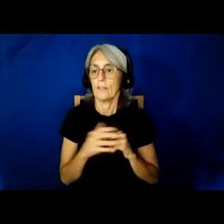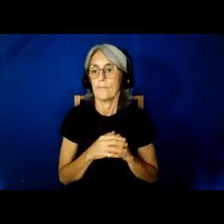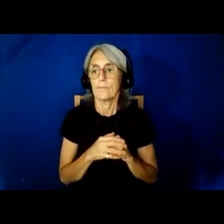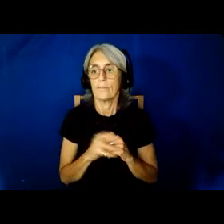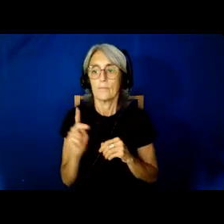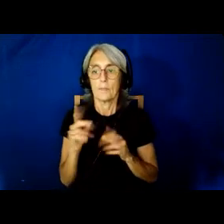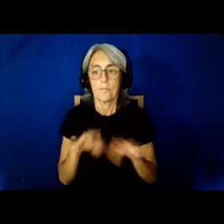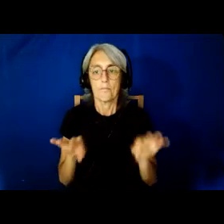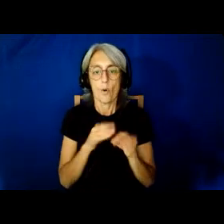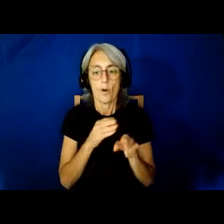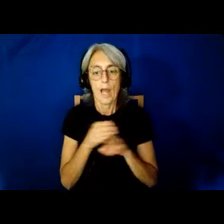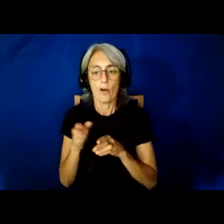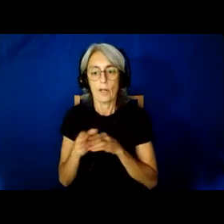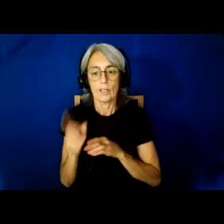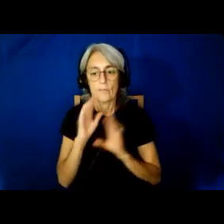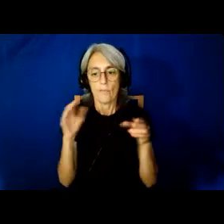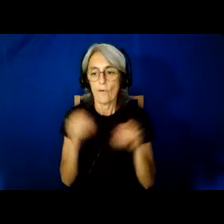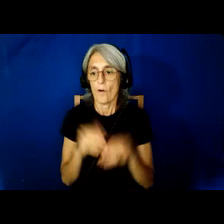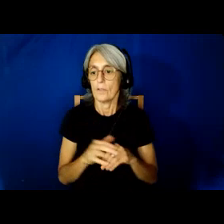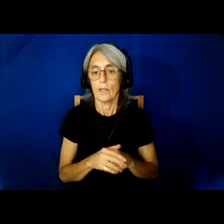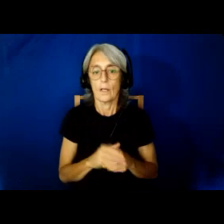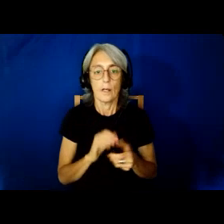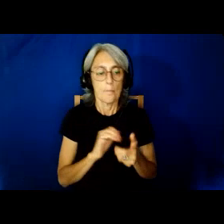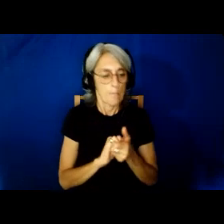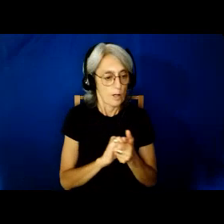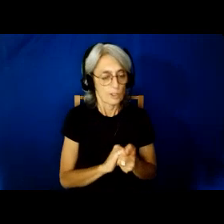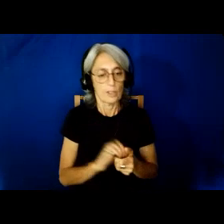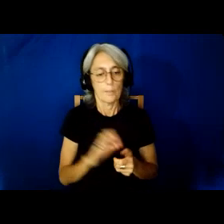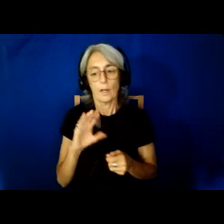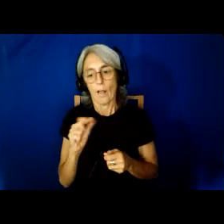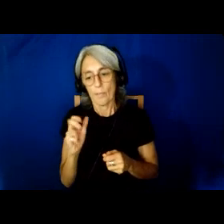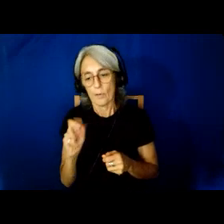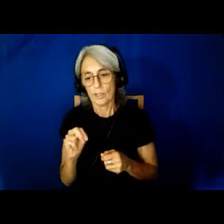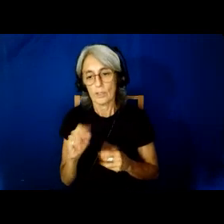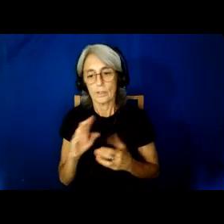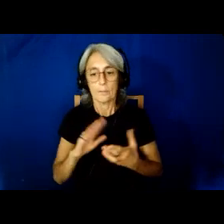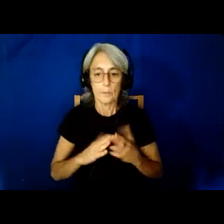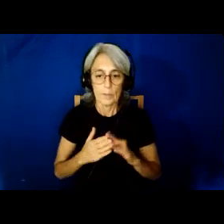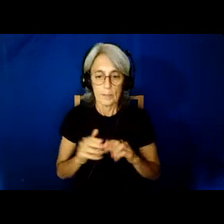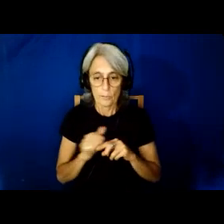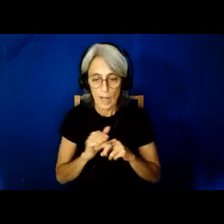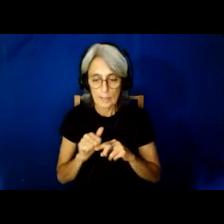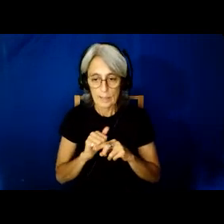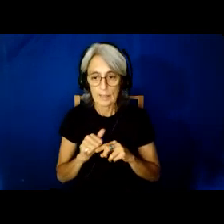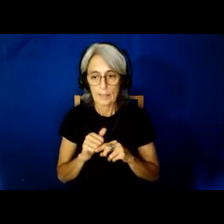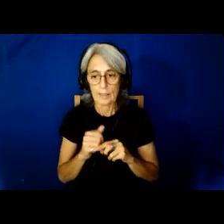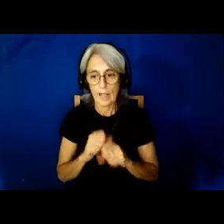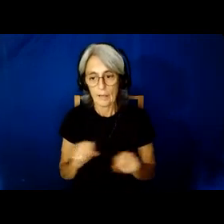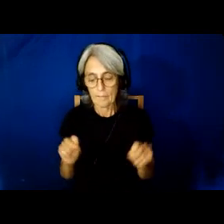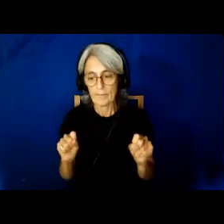areas of focus like partnership and collaboration and community practices and